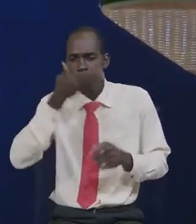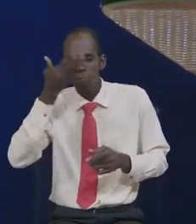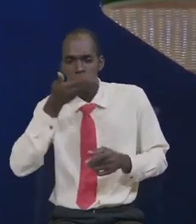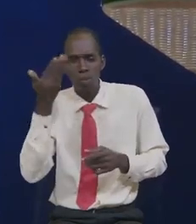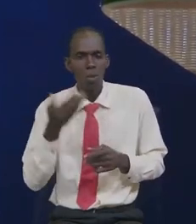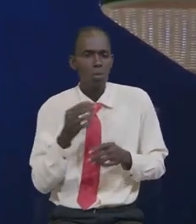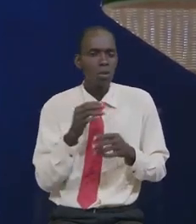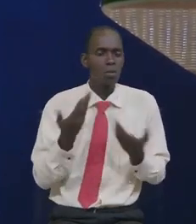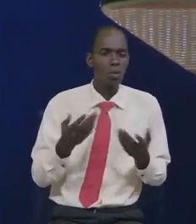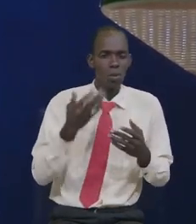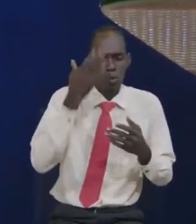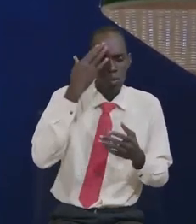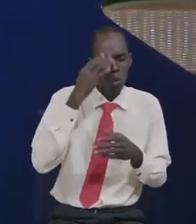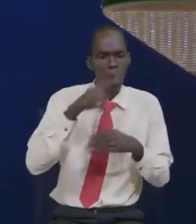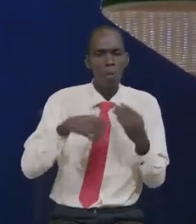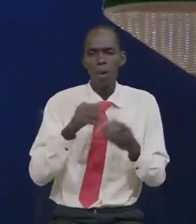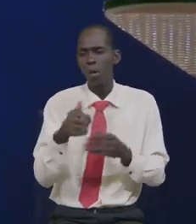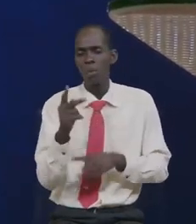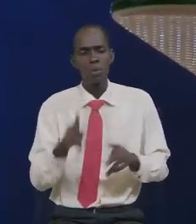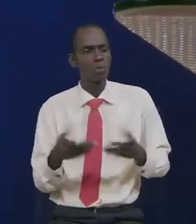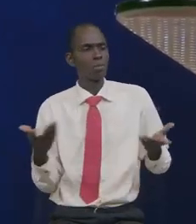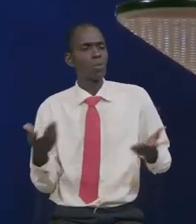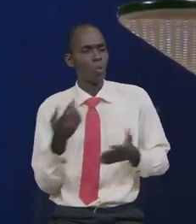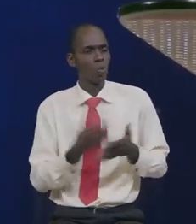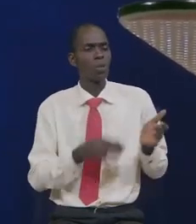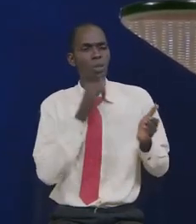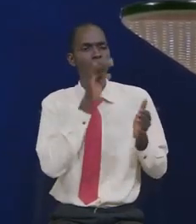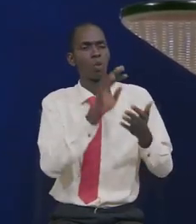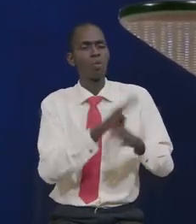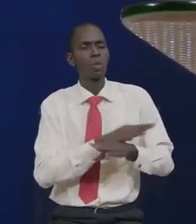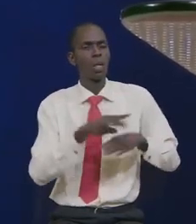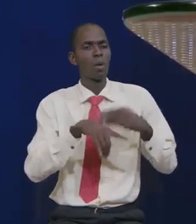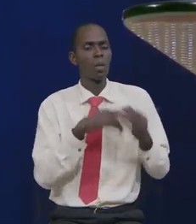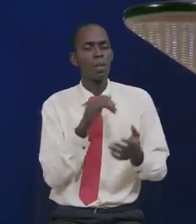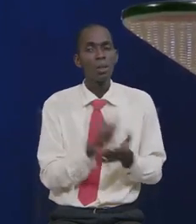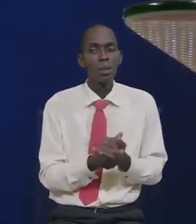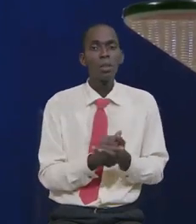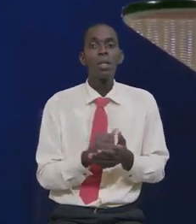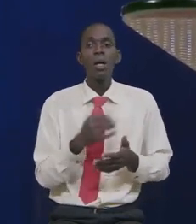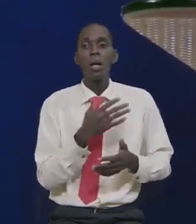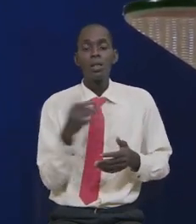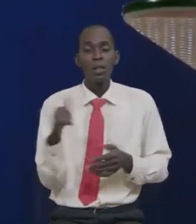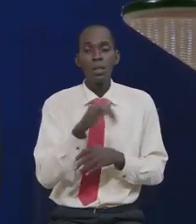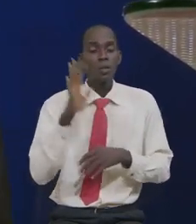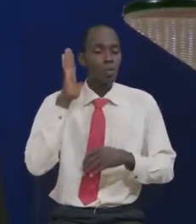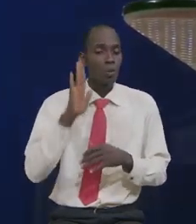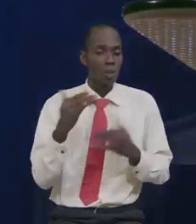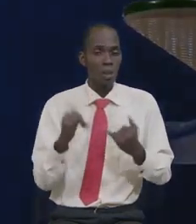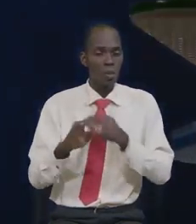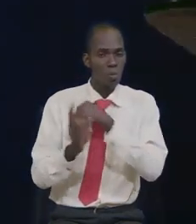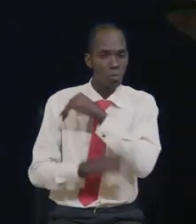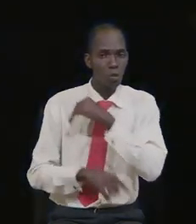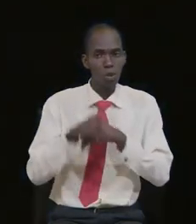say, well, what concerns you with that? And then they not persecute, they punish you because you